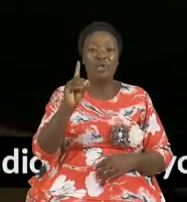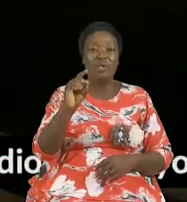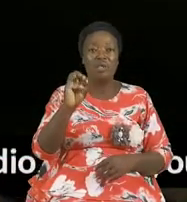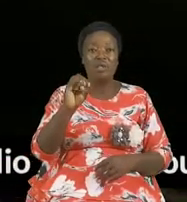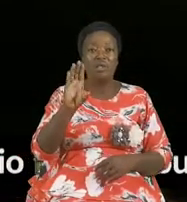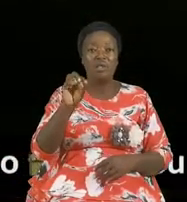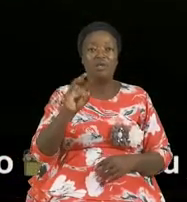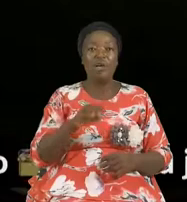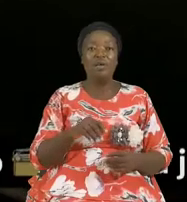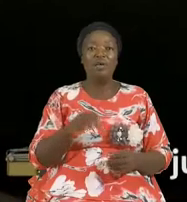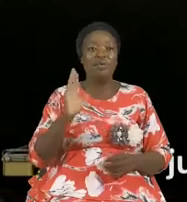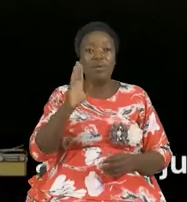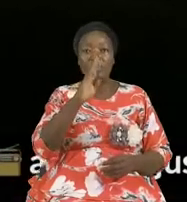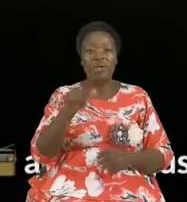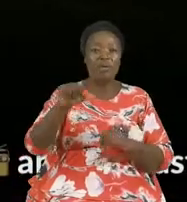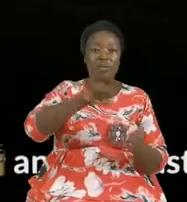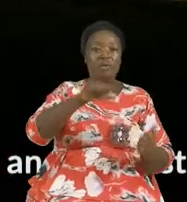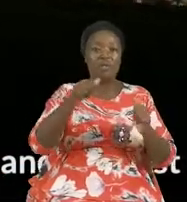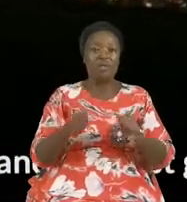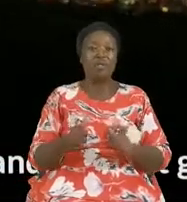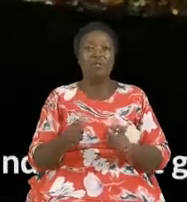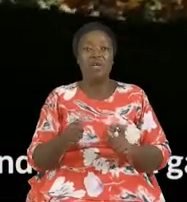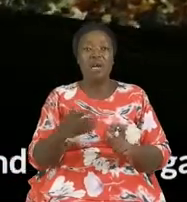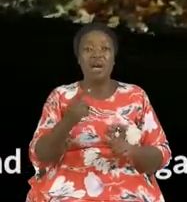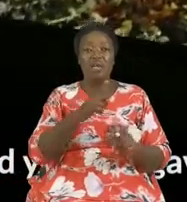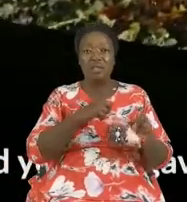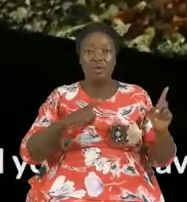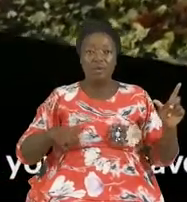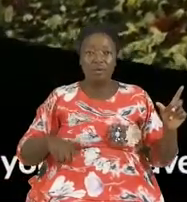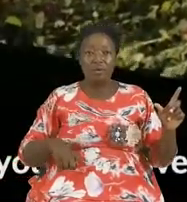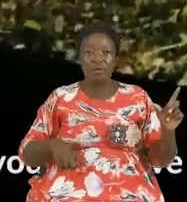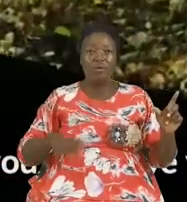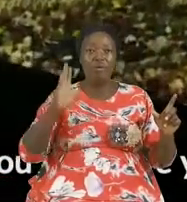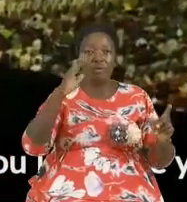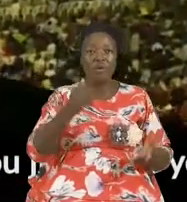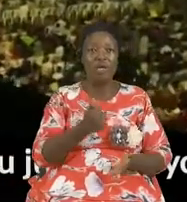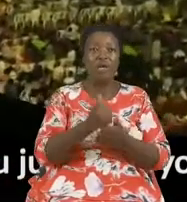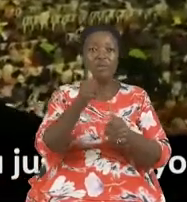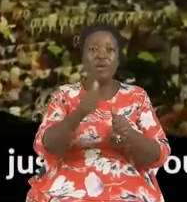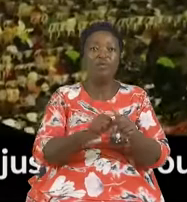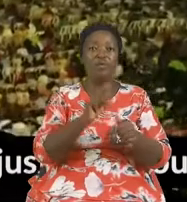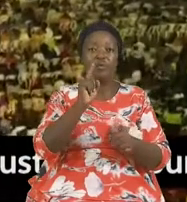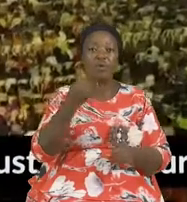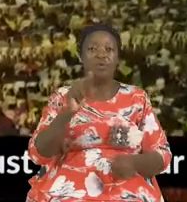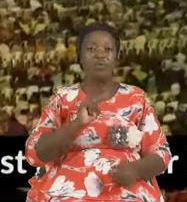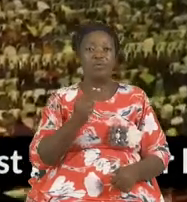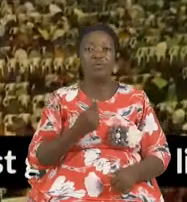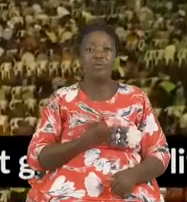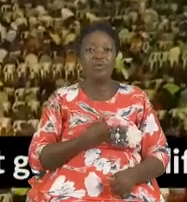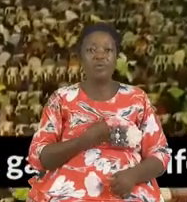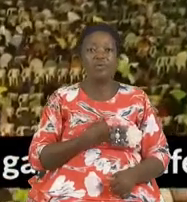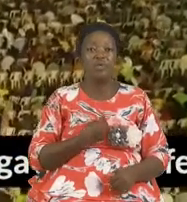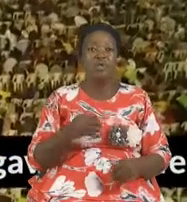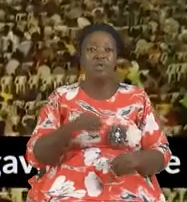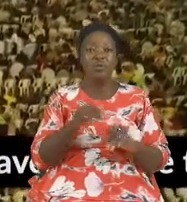On the 19th of December will be the baptism, and the Lord